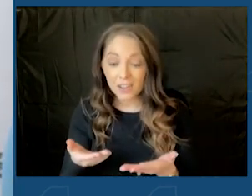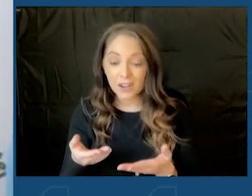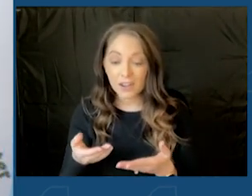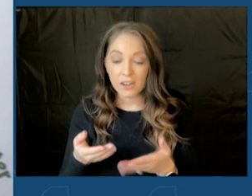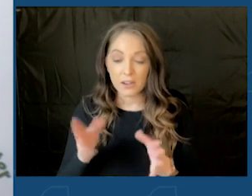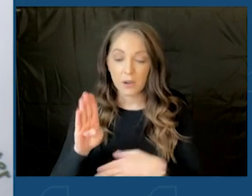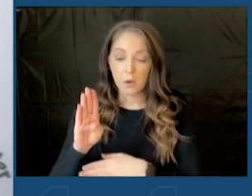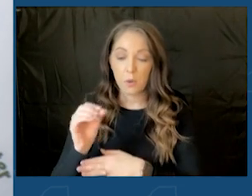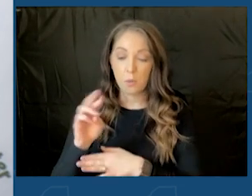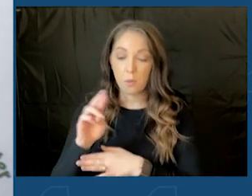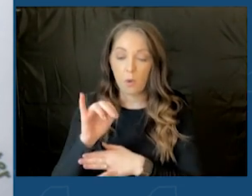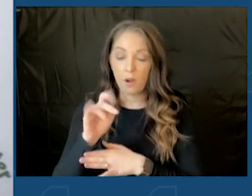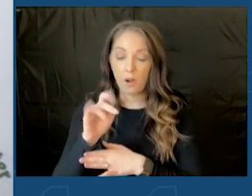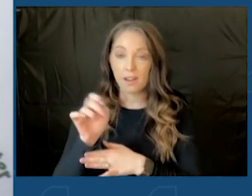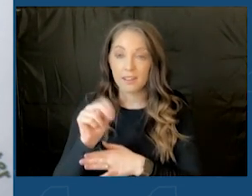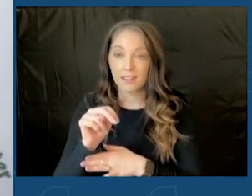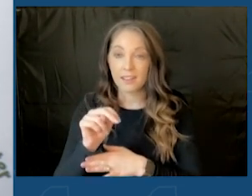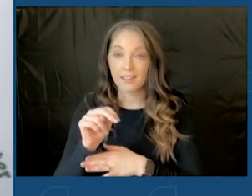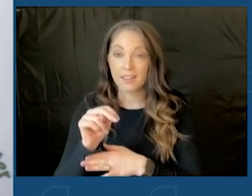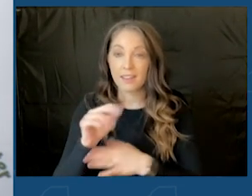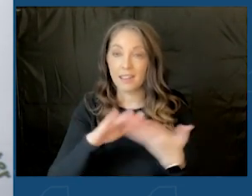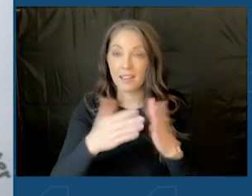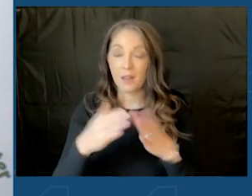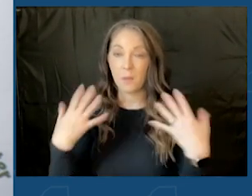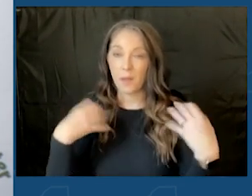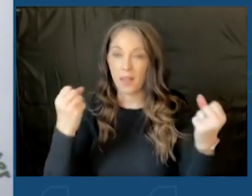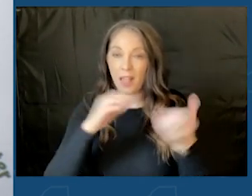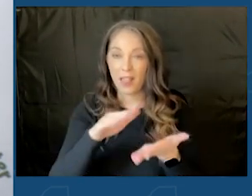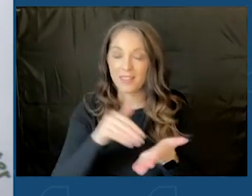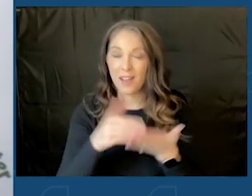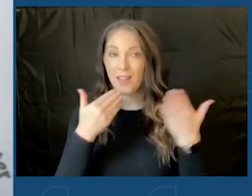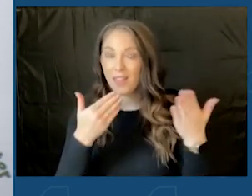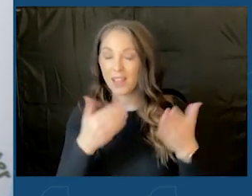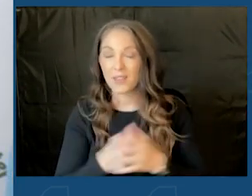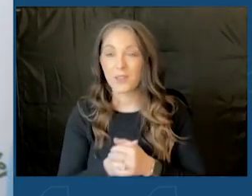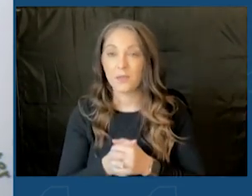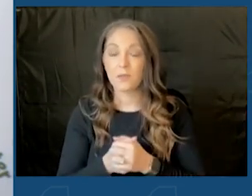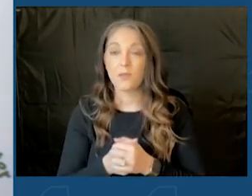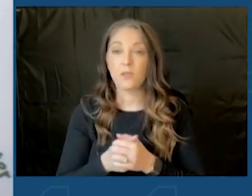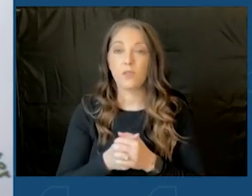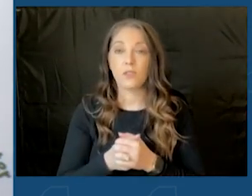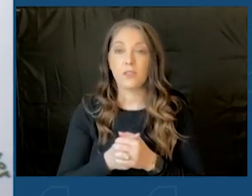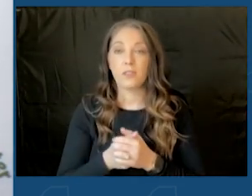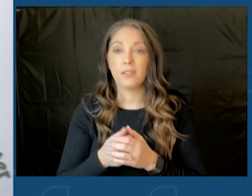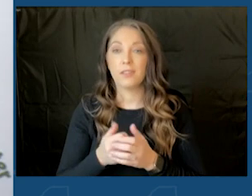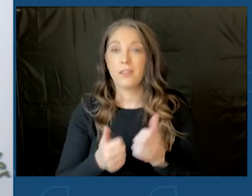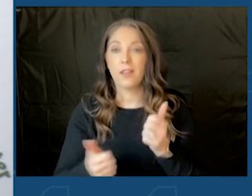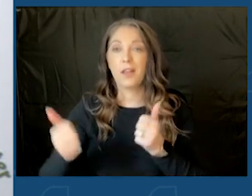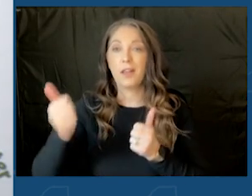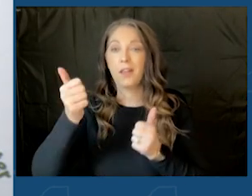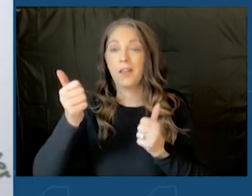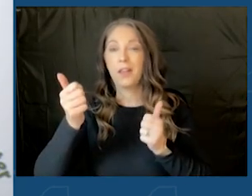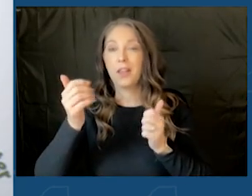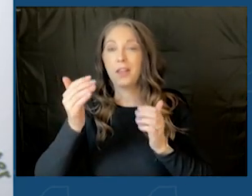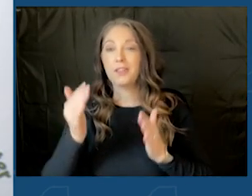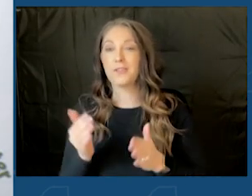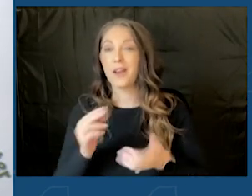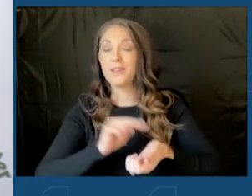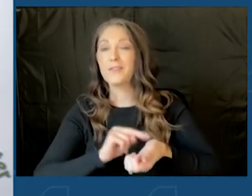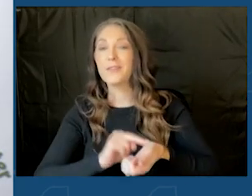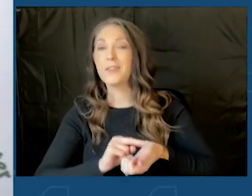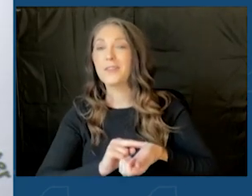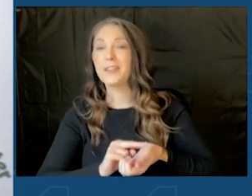here. And also be having the Director of Nursing here be doing something. I'll be in that chair to have something